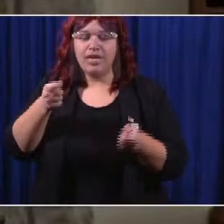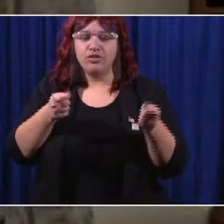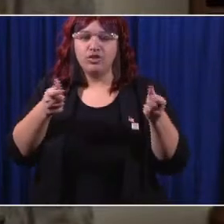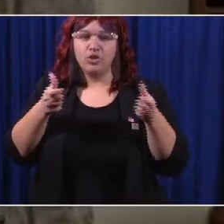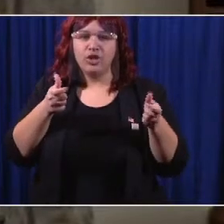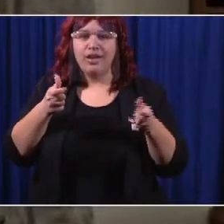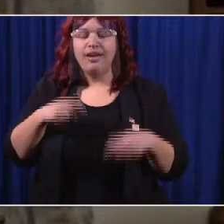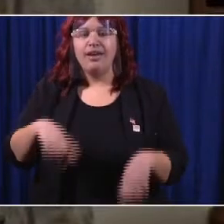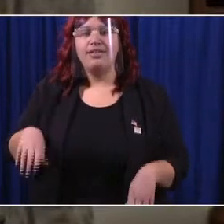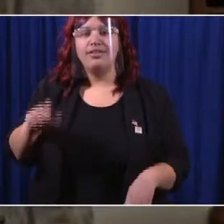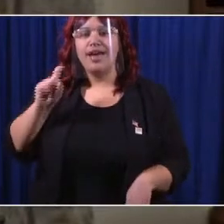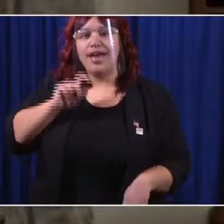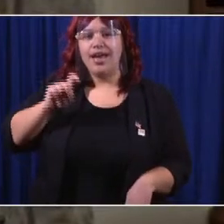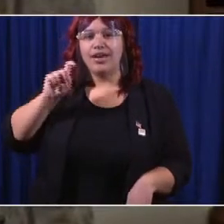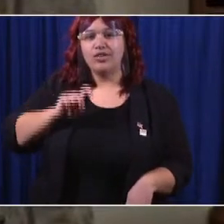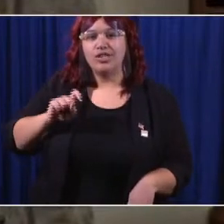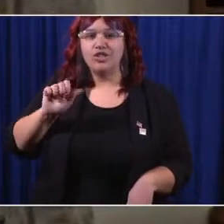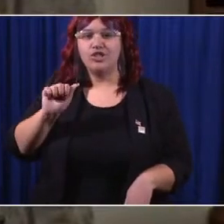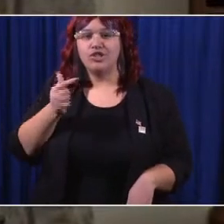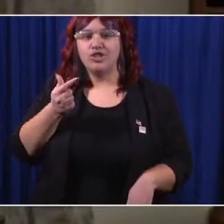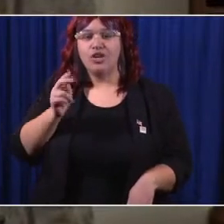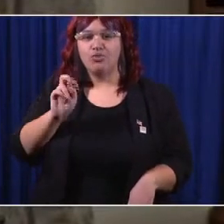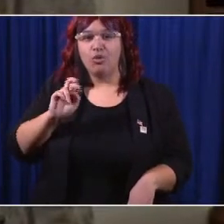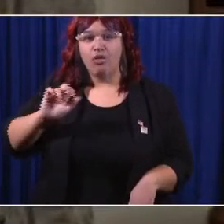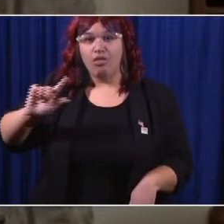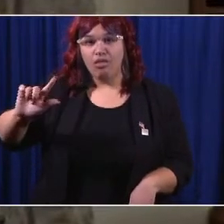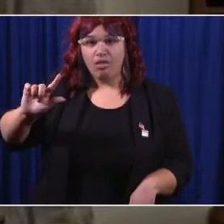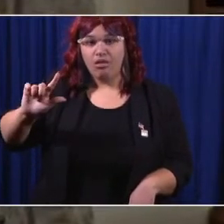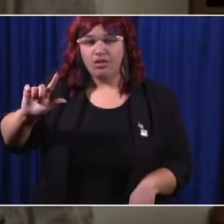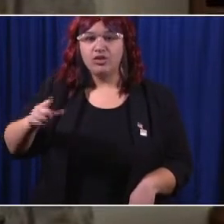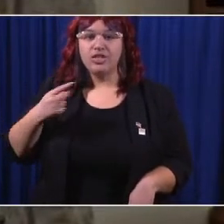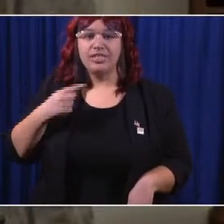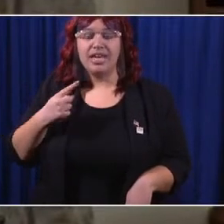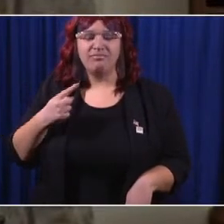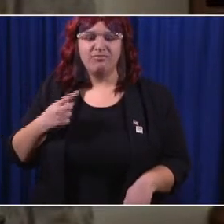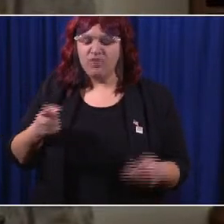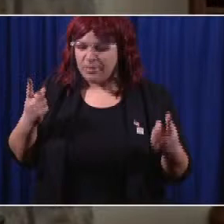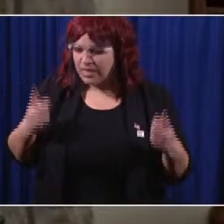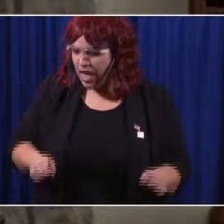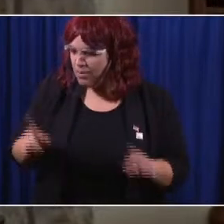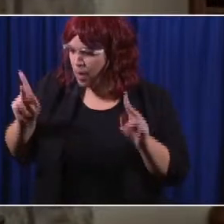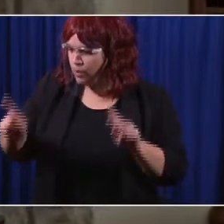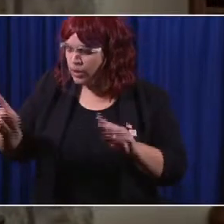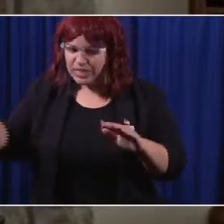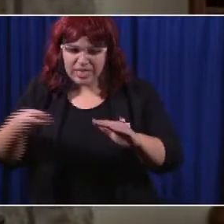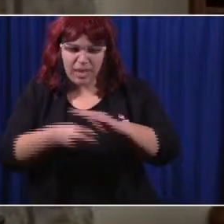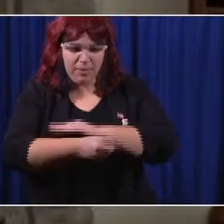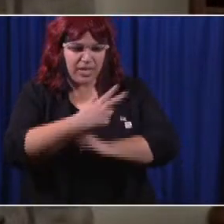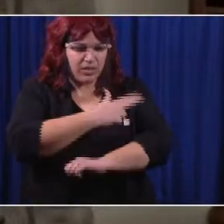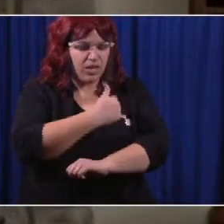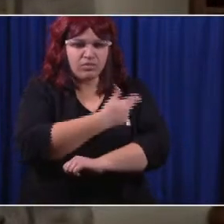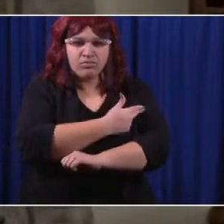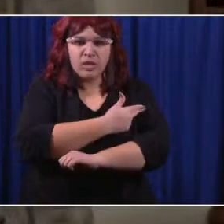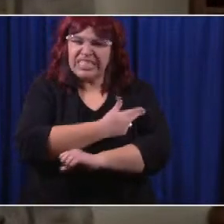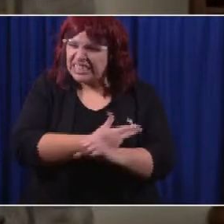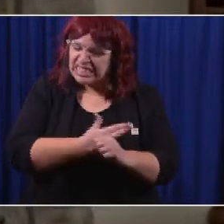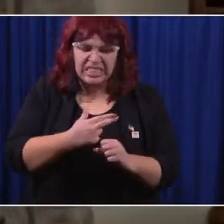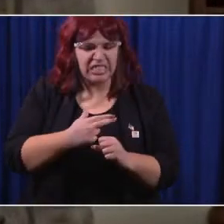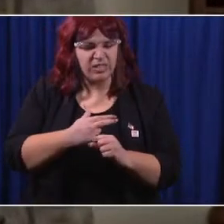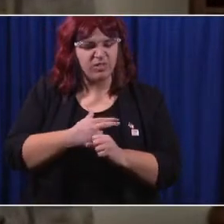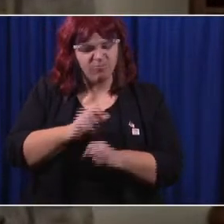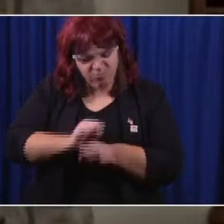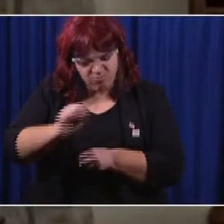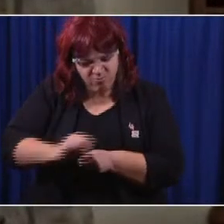team are with patients from the time they're admitted as they fight to survive, and in the worst circumstances, when they say goodbye